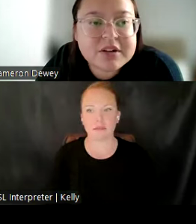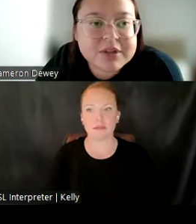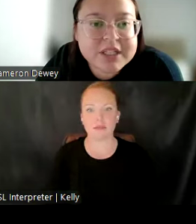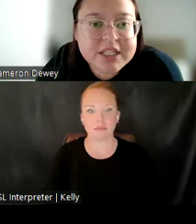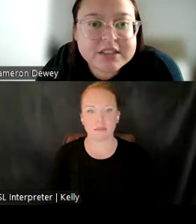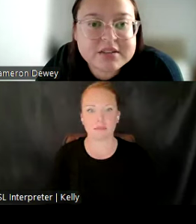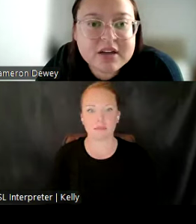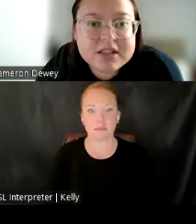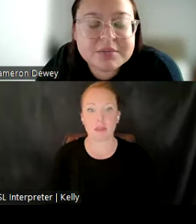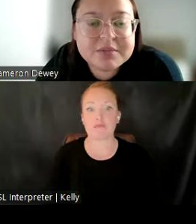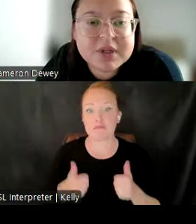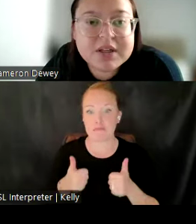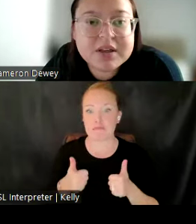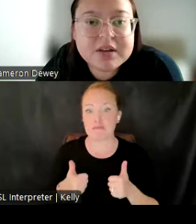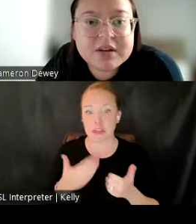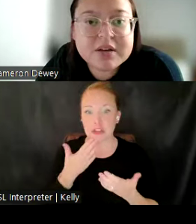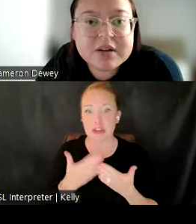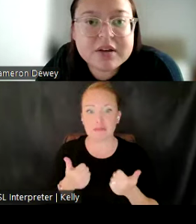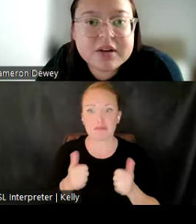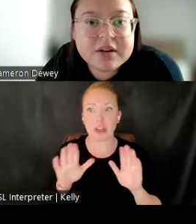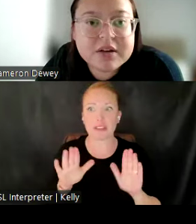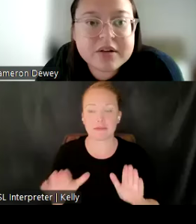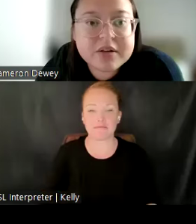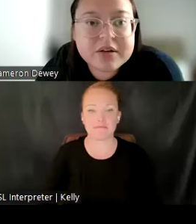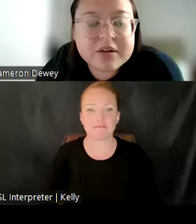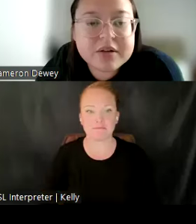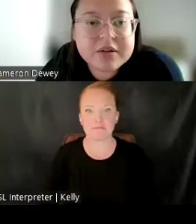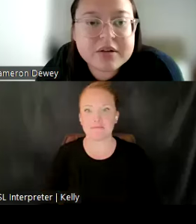These are all really good. Awesome.